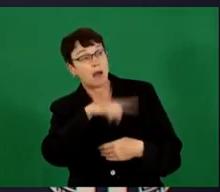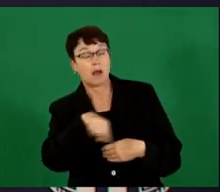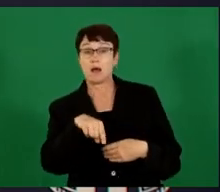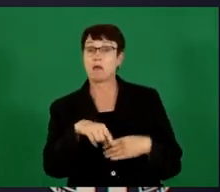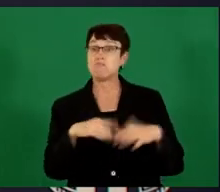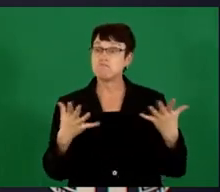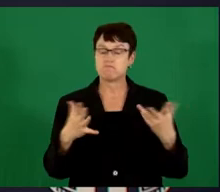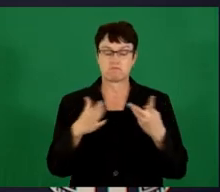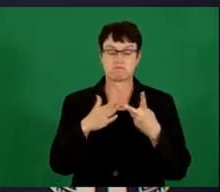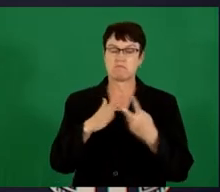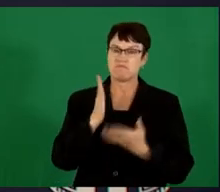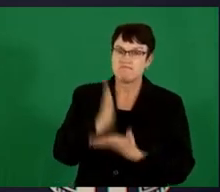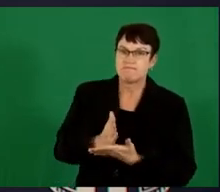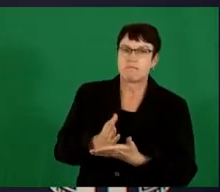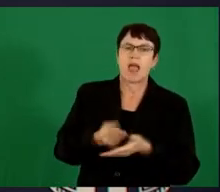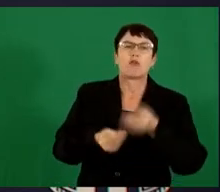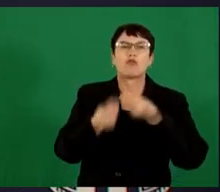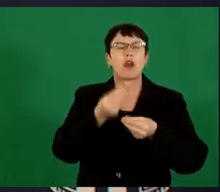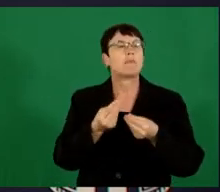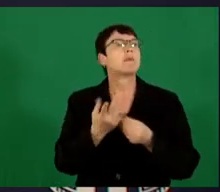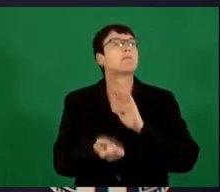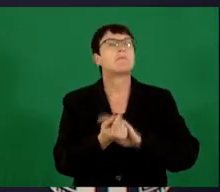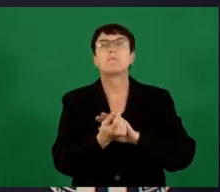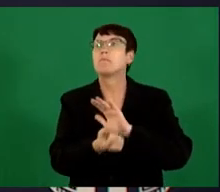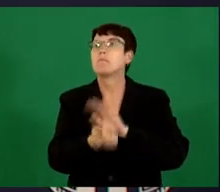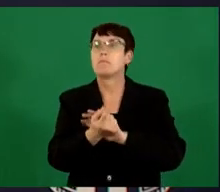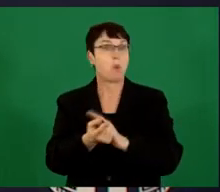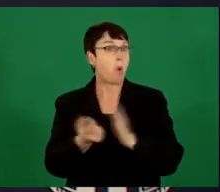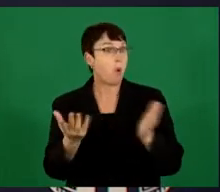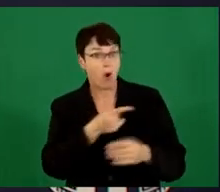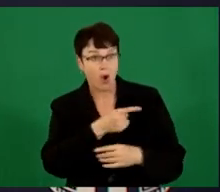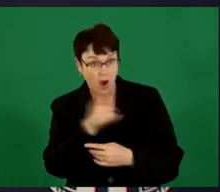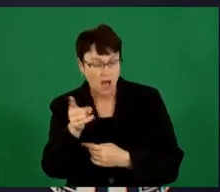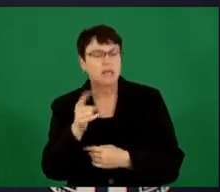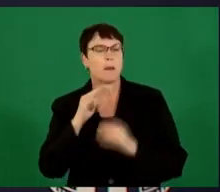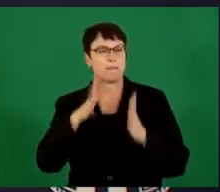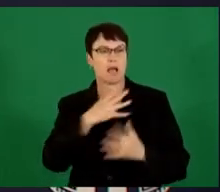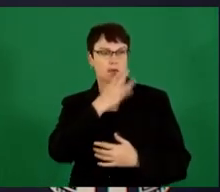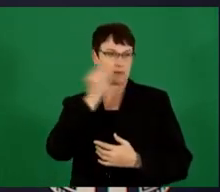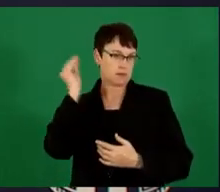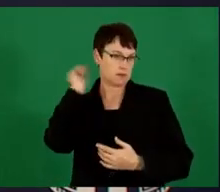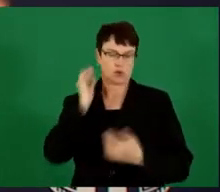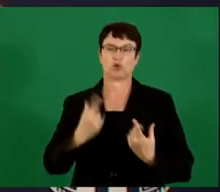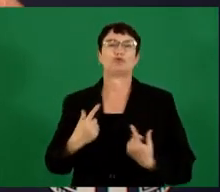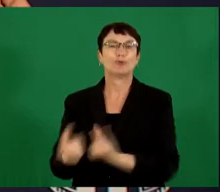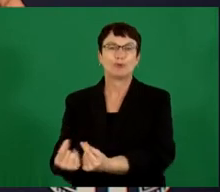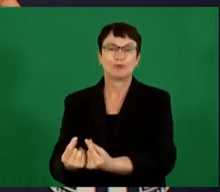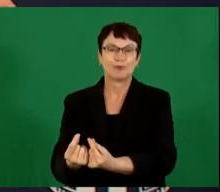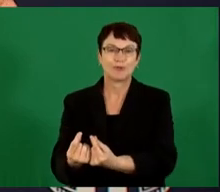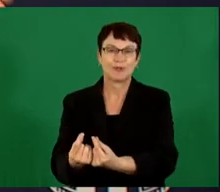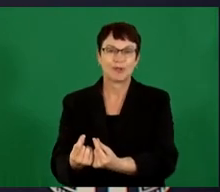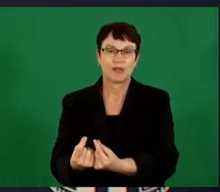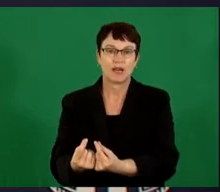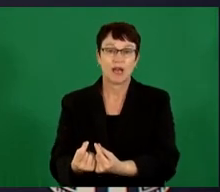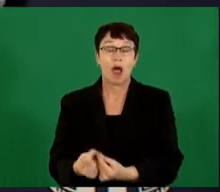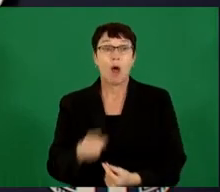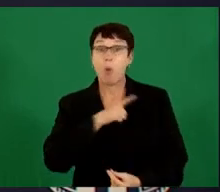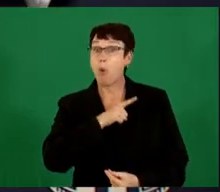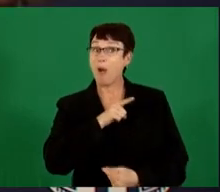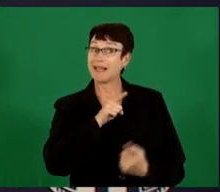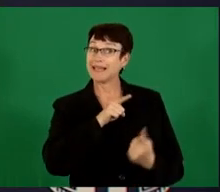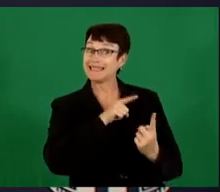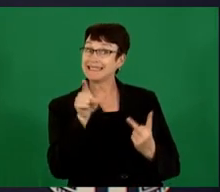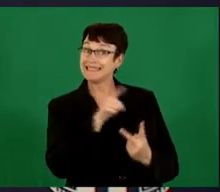economy. Because those developments in the labor market and in the real economy have an impact on the